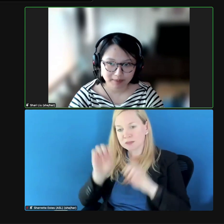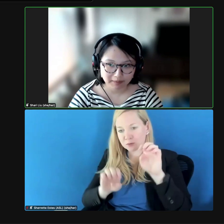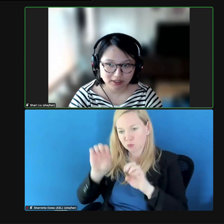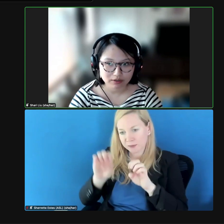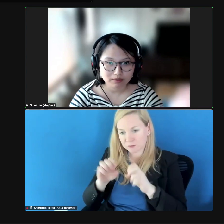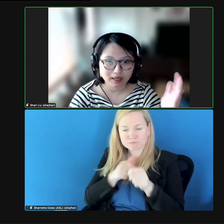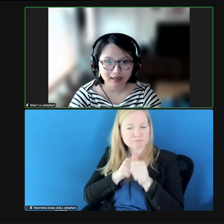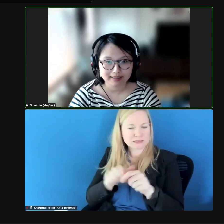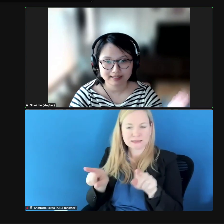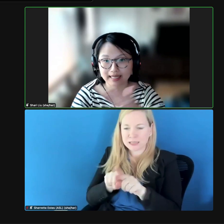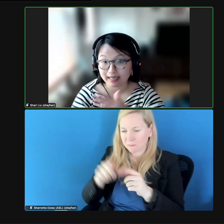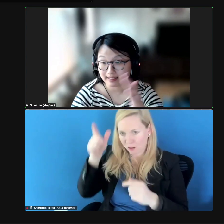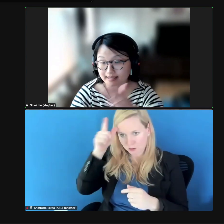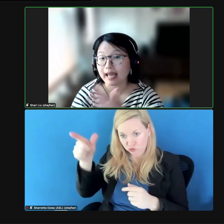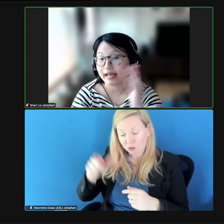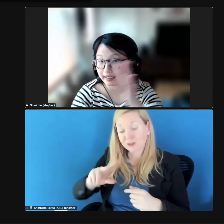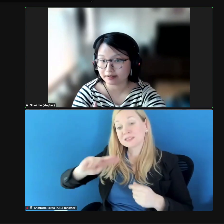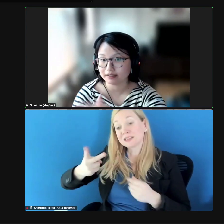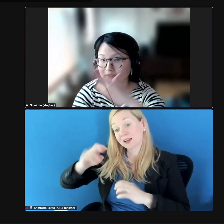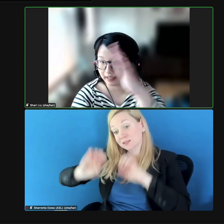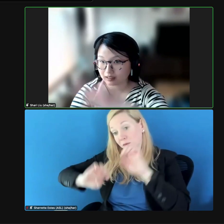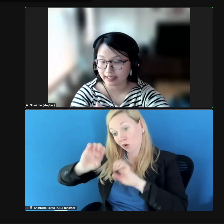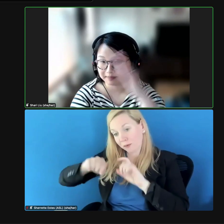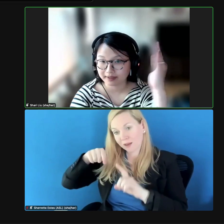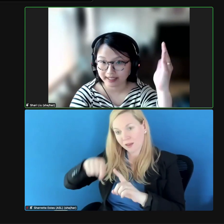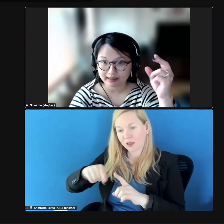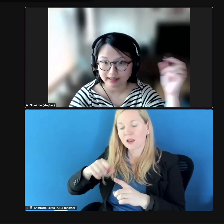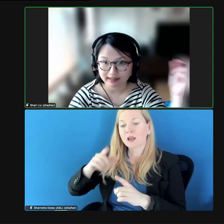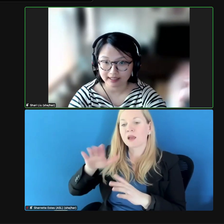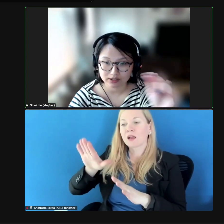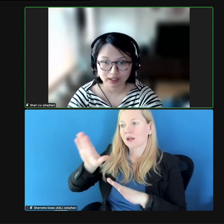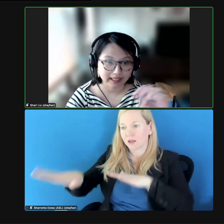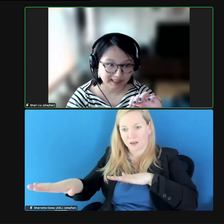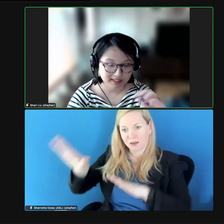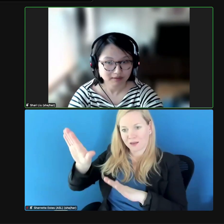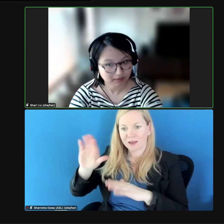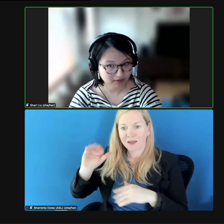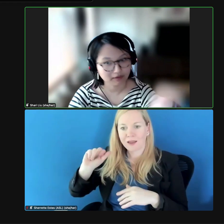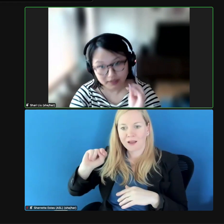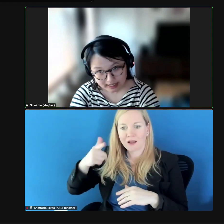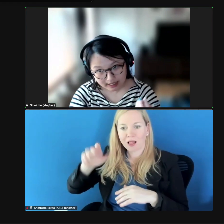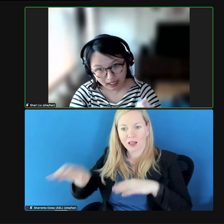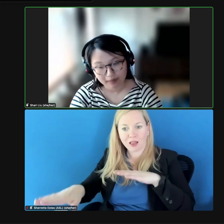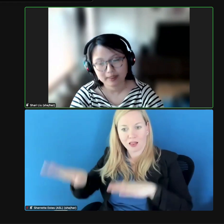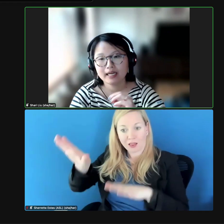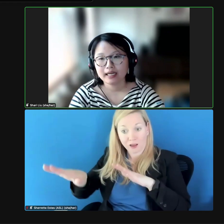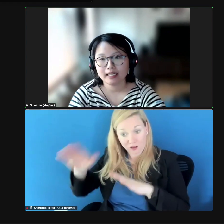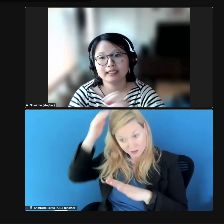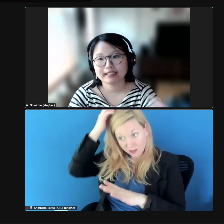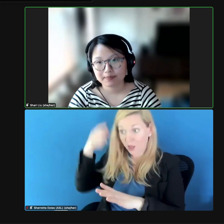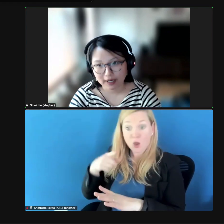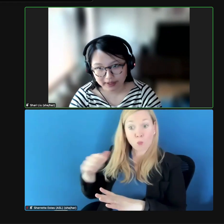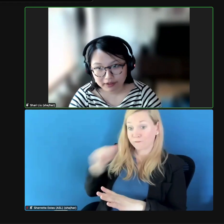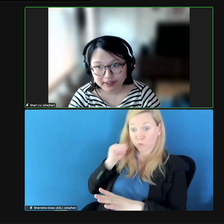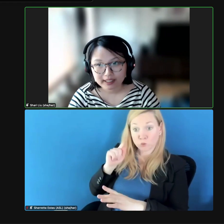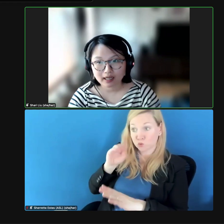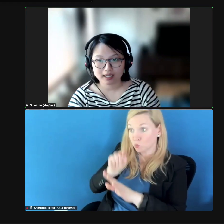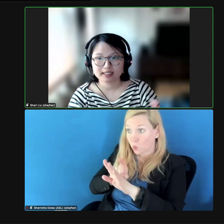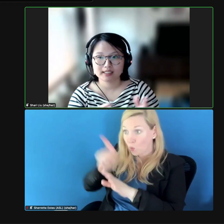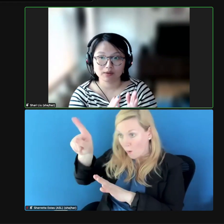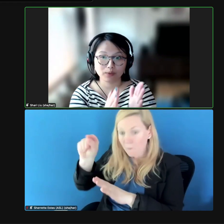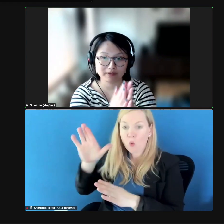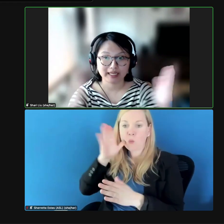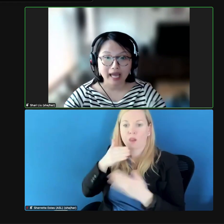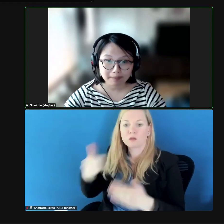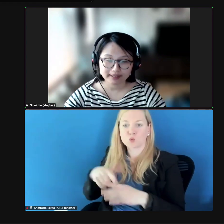In experiment 2, cost is the angle of an inclined plane that the agent climbs or refuses to climb. And in experiment 3,